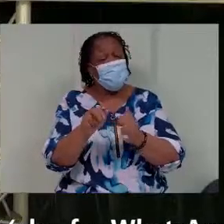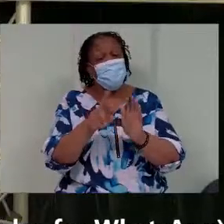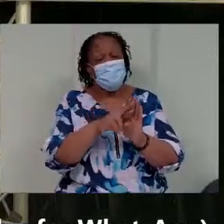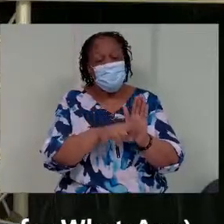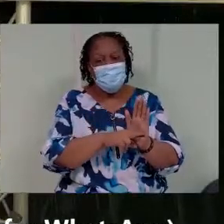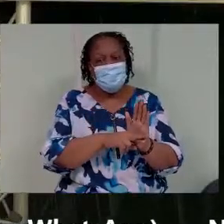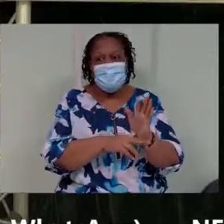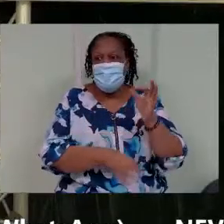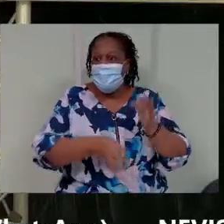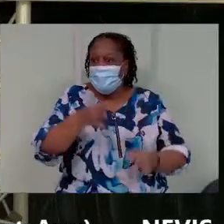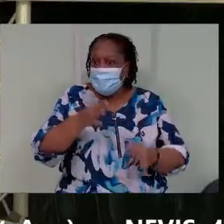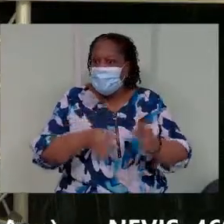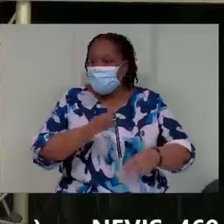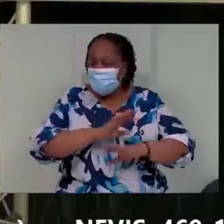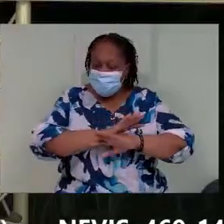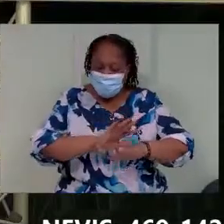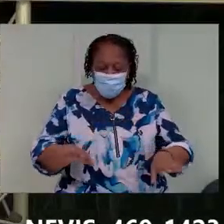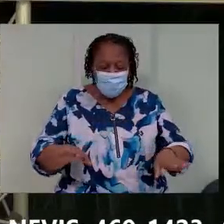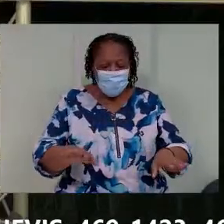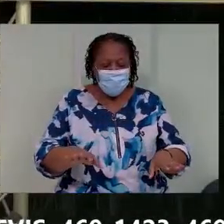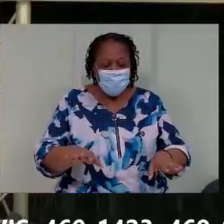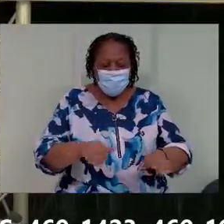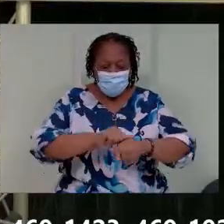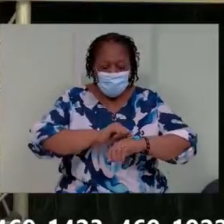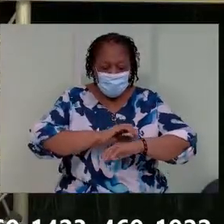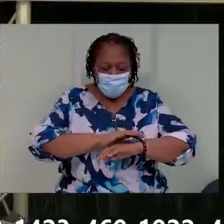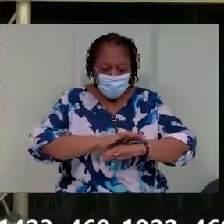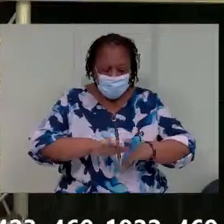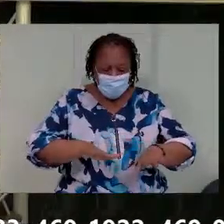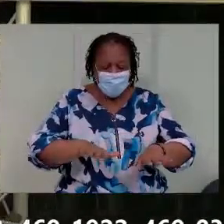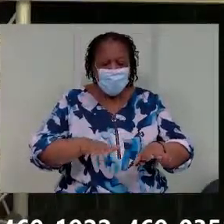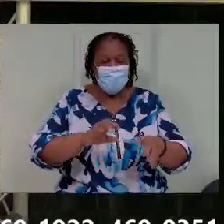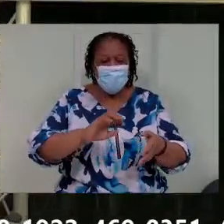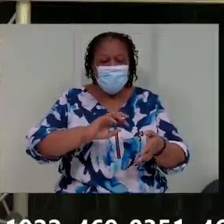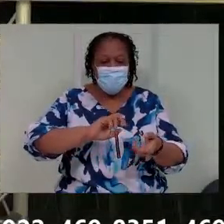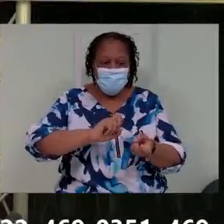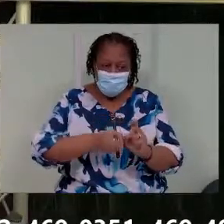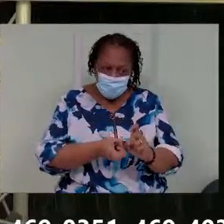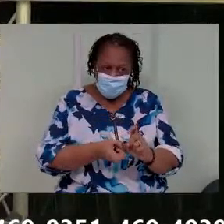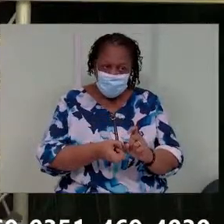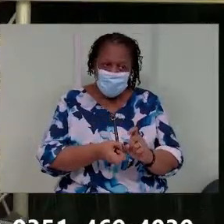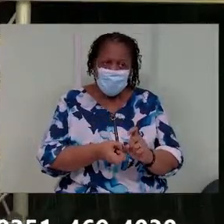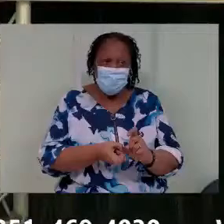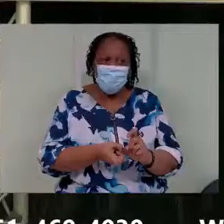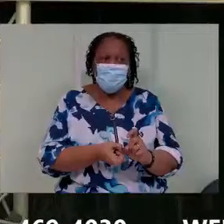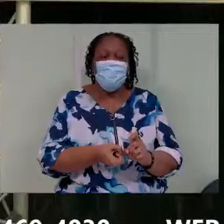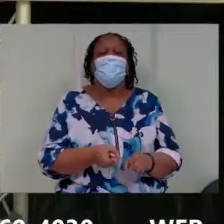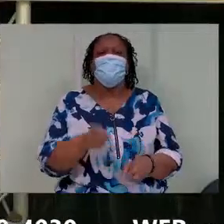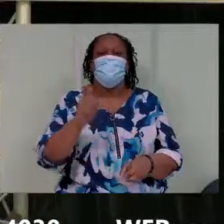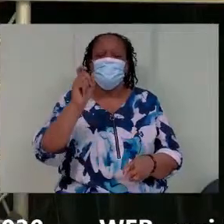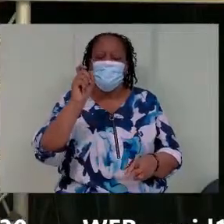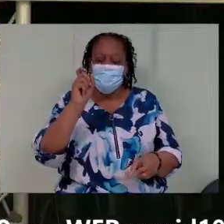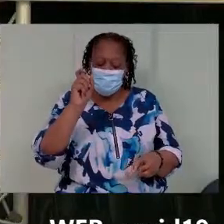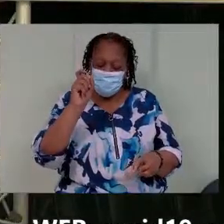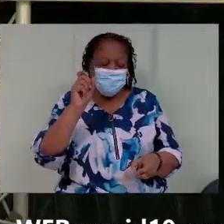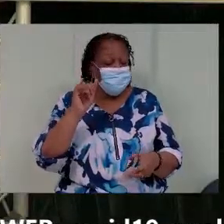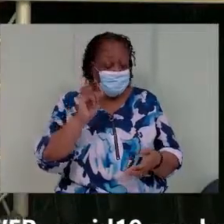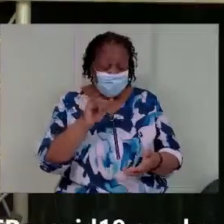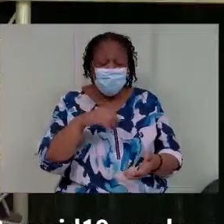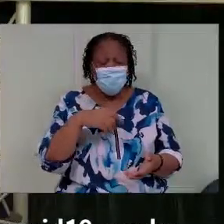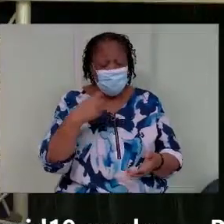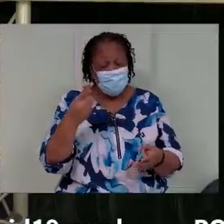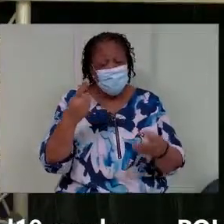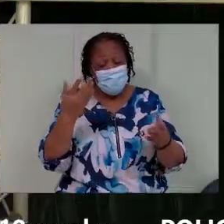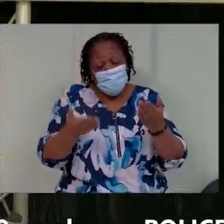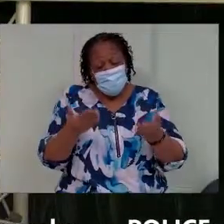So I believe that we are making significant progress to be ready. And by the time that we are